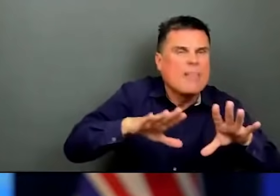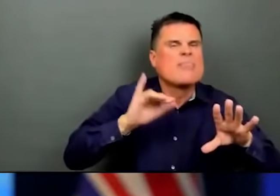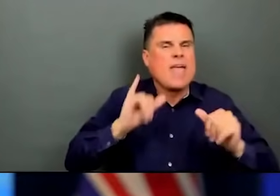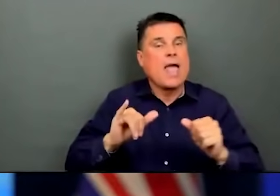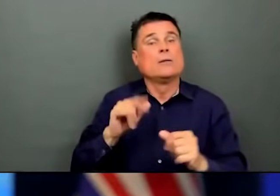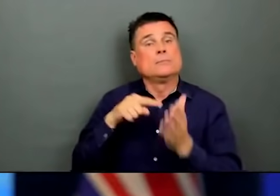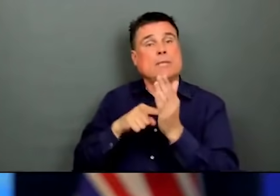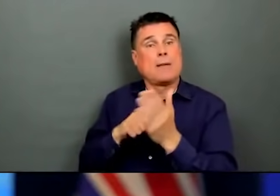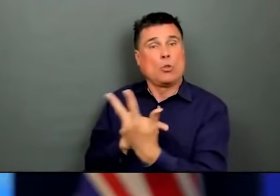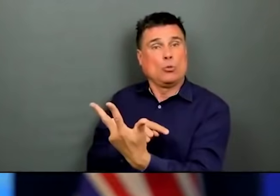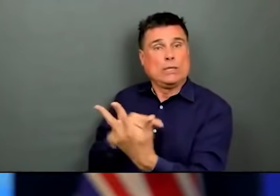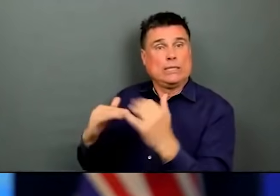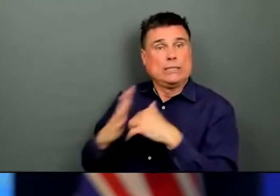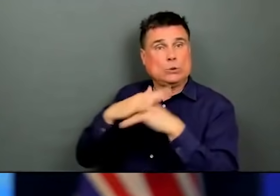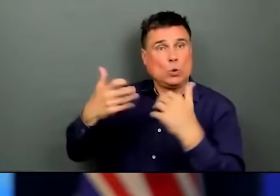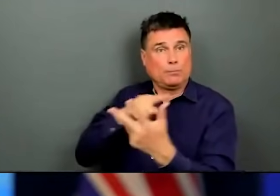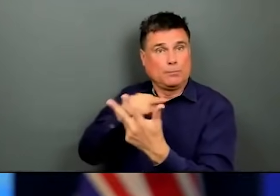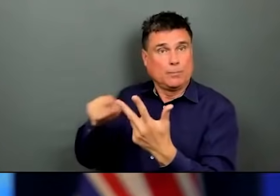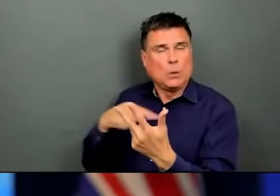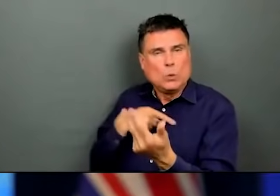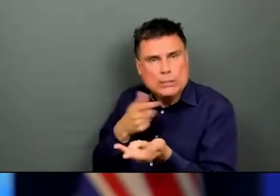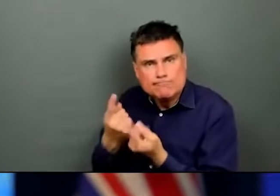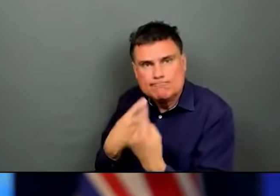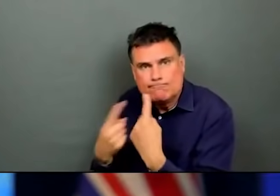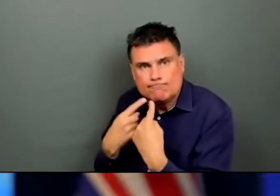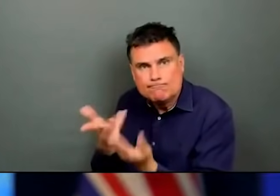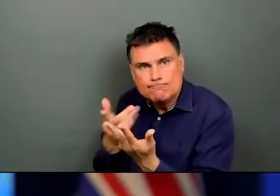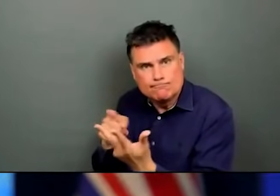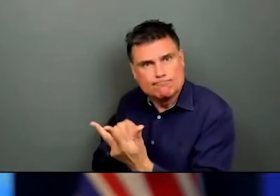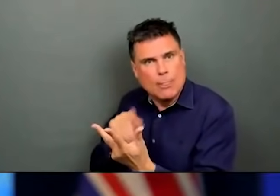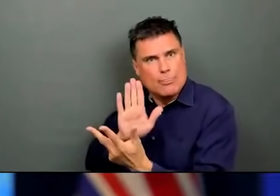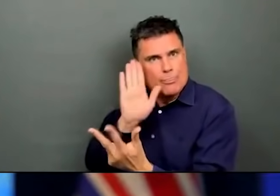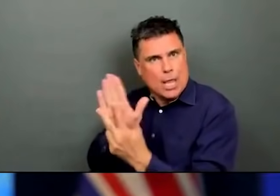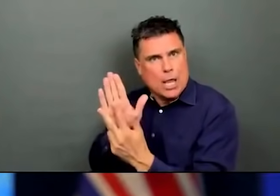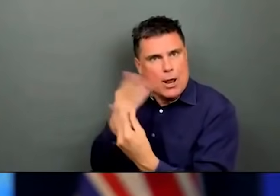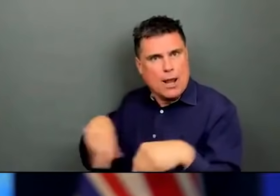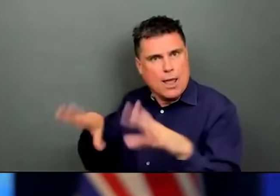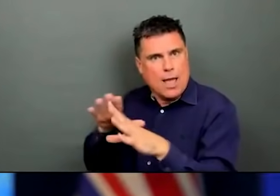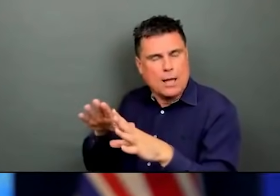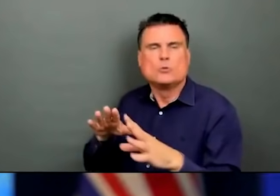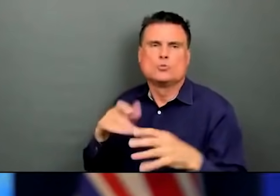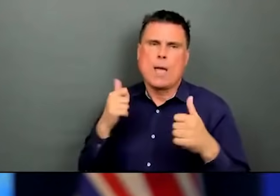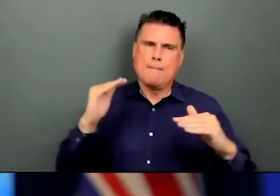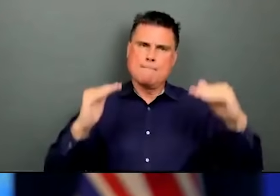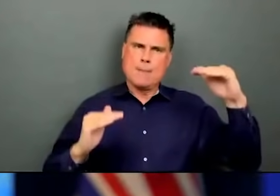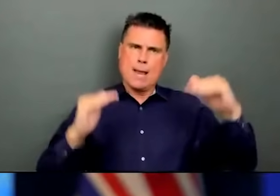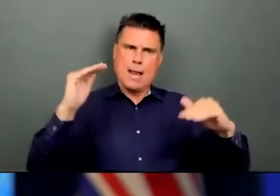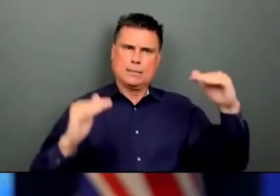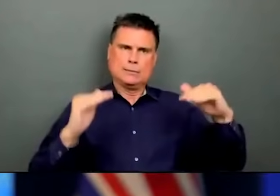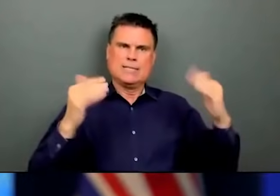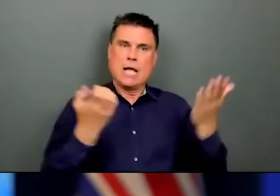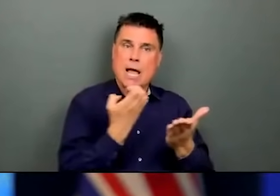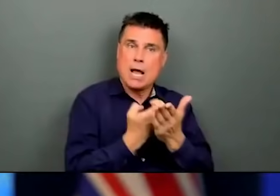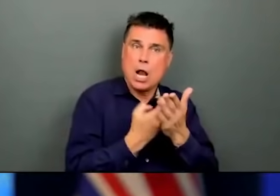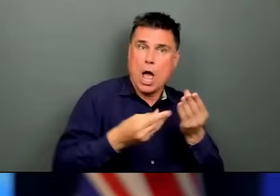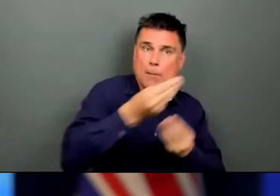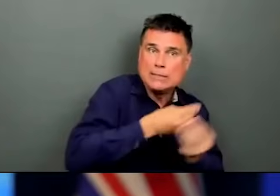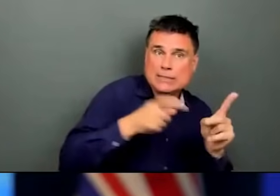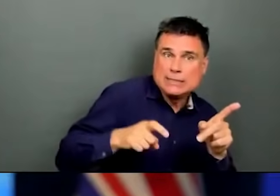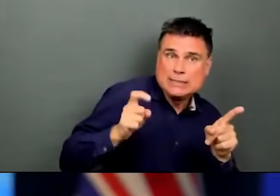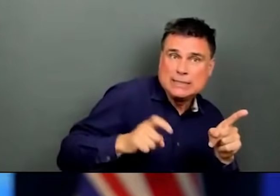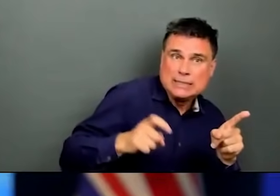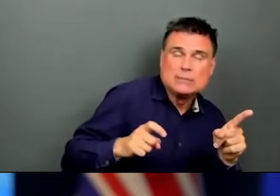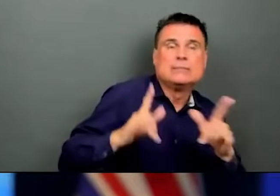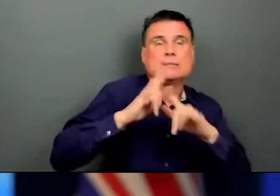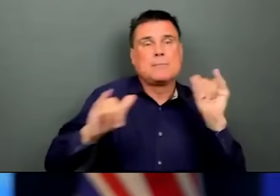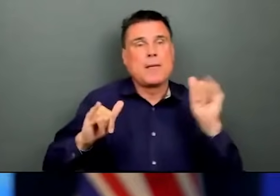compromise that meets their needs in the long term, as well as the needs of these majestic forests. The people, the caretakers of these lands for